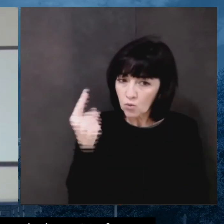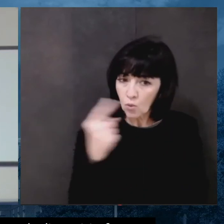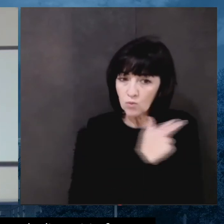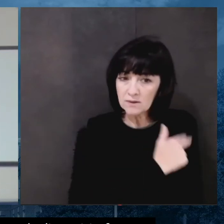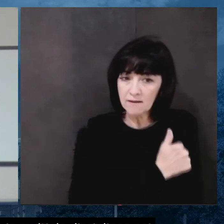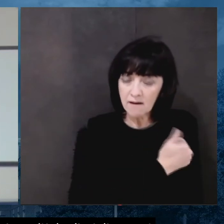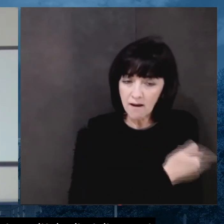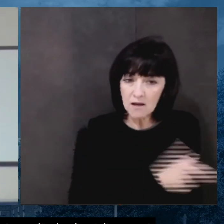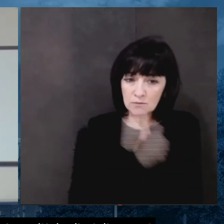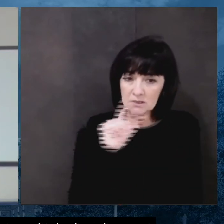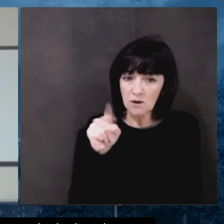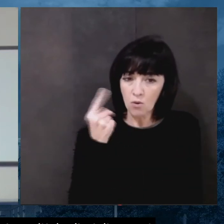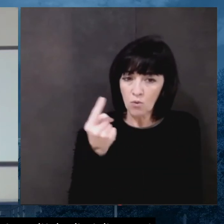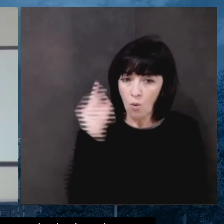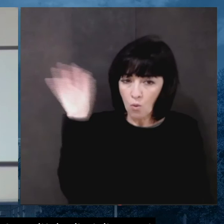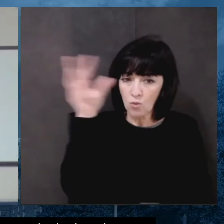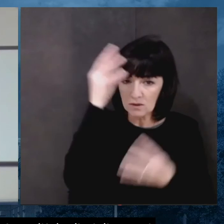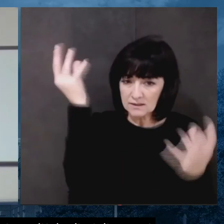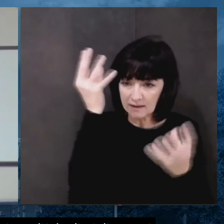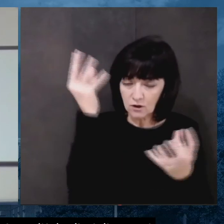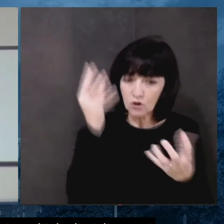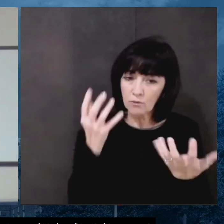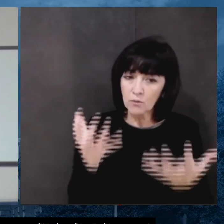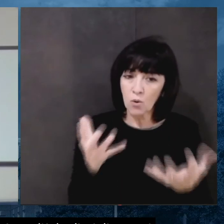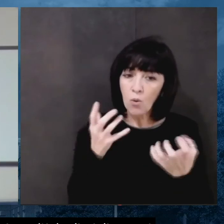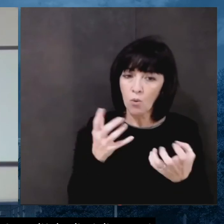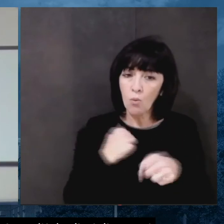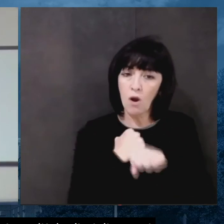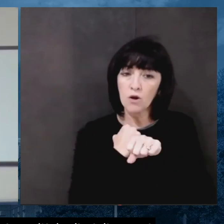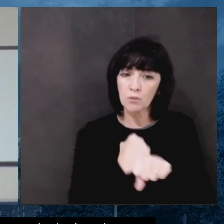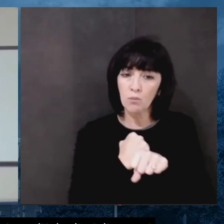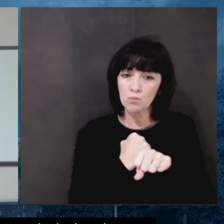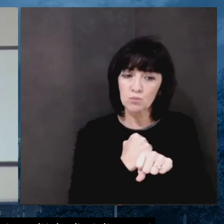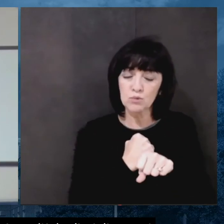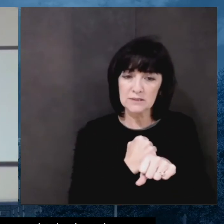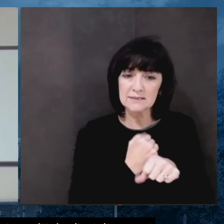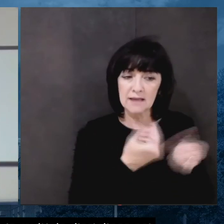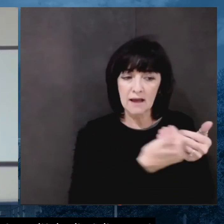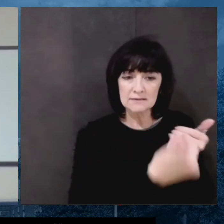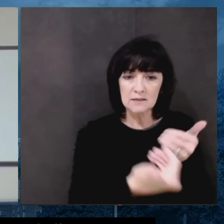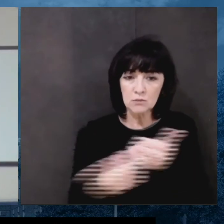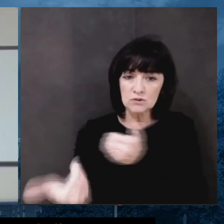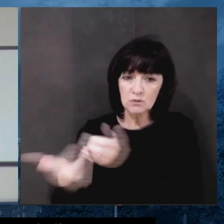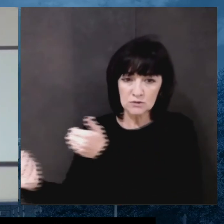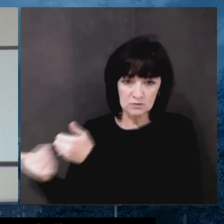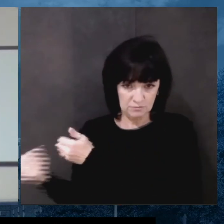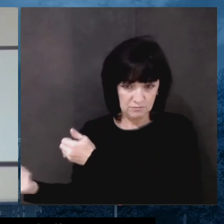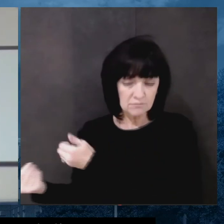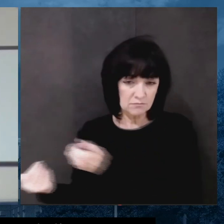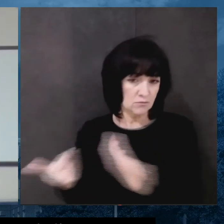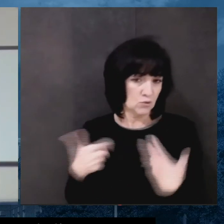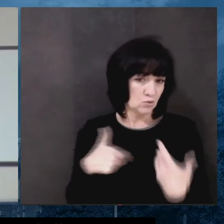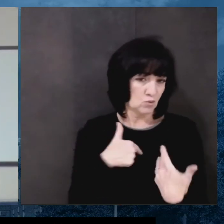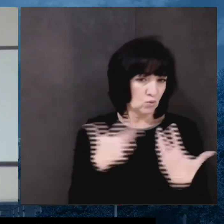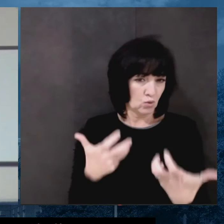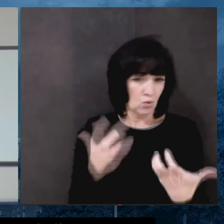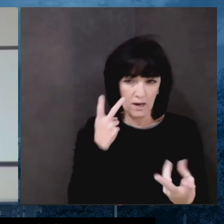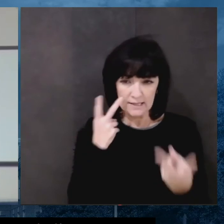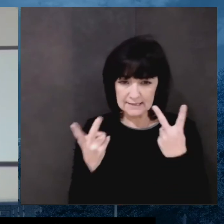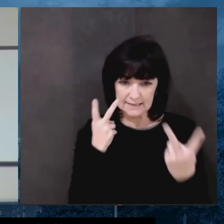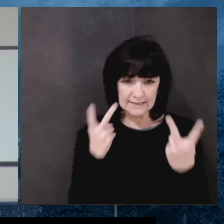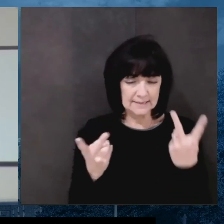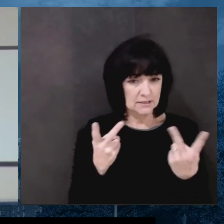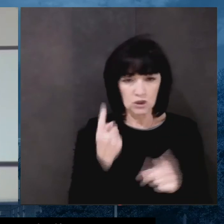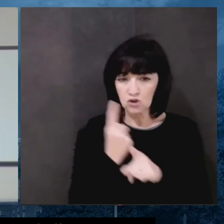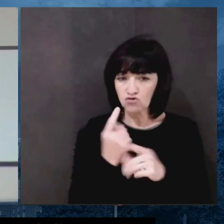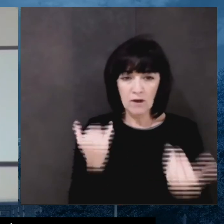kind of make sure that we're protecting as many groups as possible within those phases. And then from there, seeing what's happening. So it's a moving target right now because we